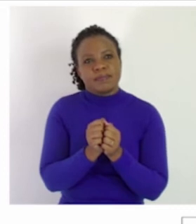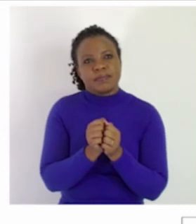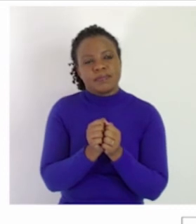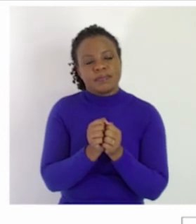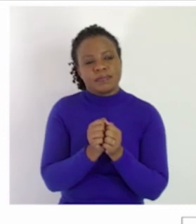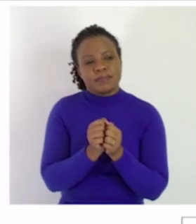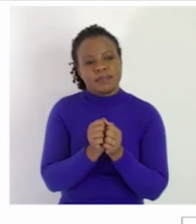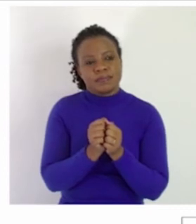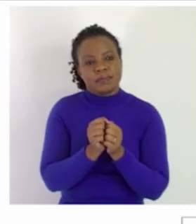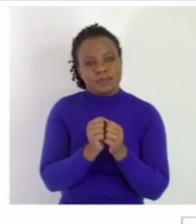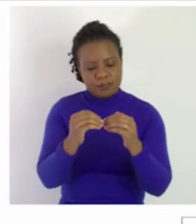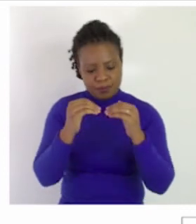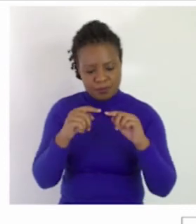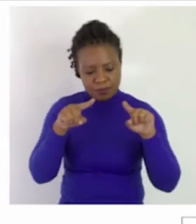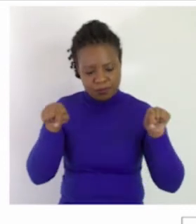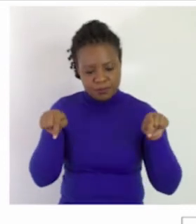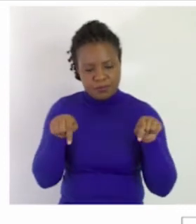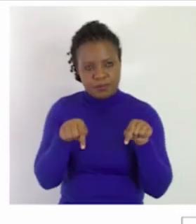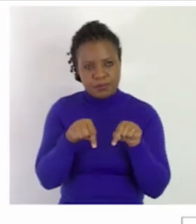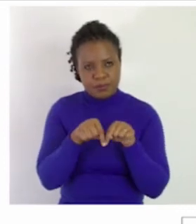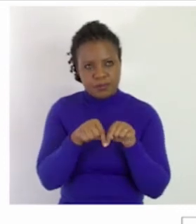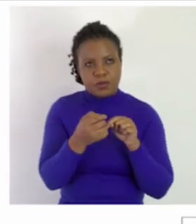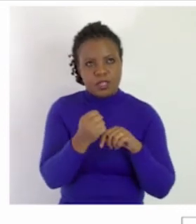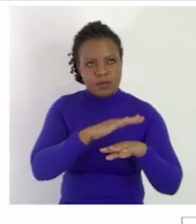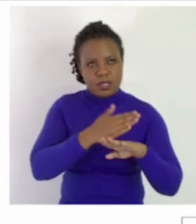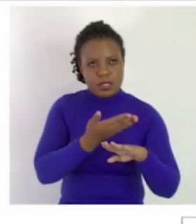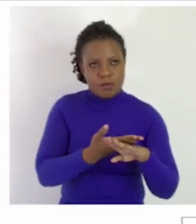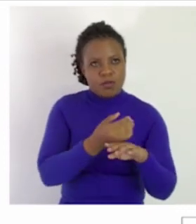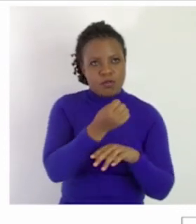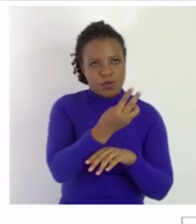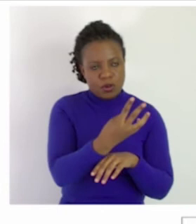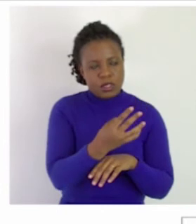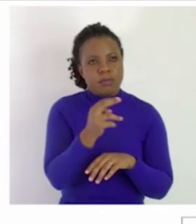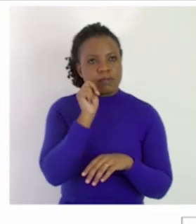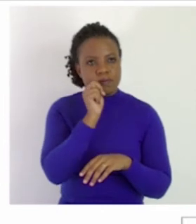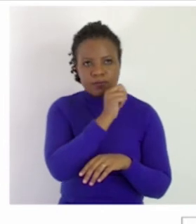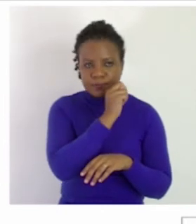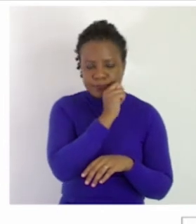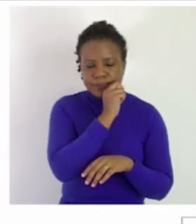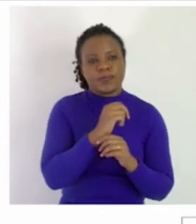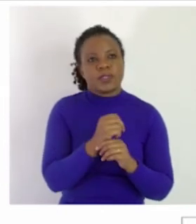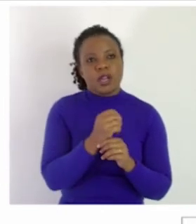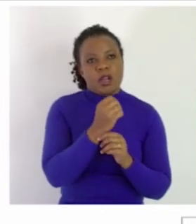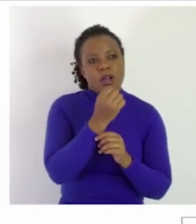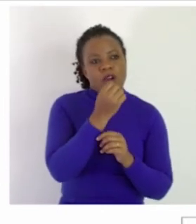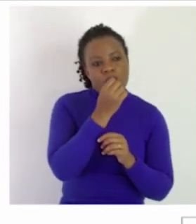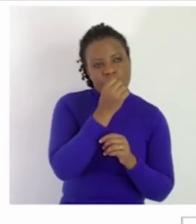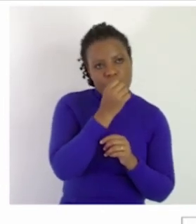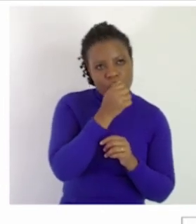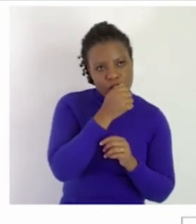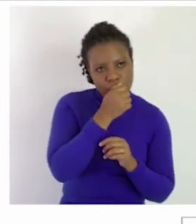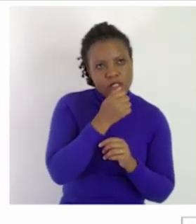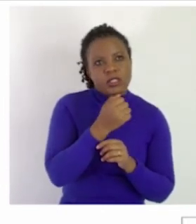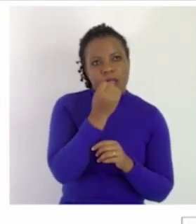Now, let us look at the examples of countable nouns, which are orange,